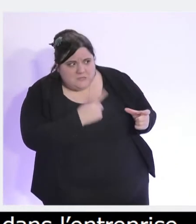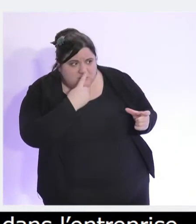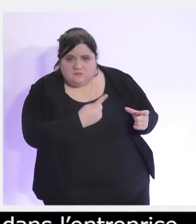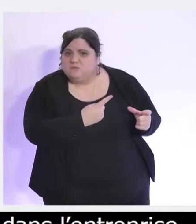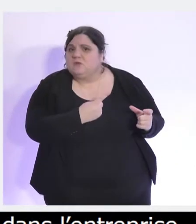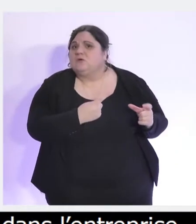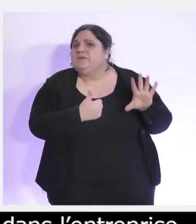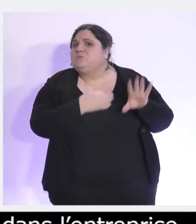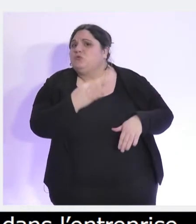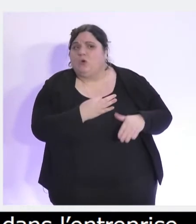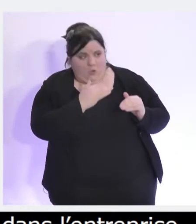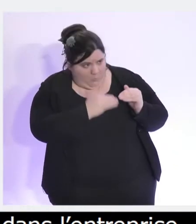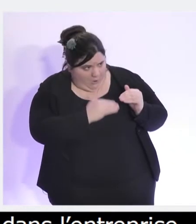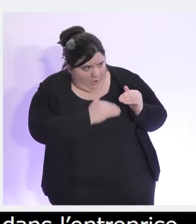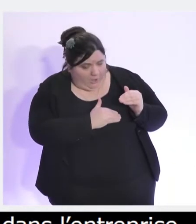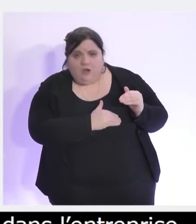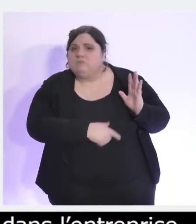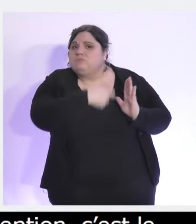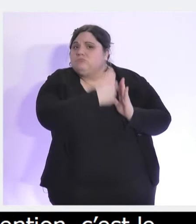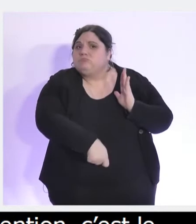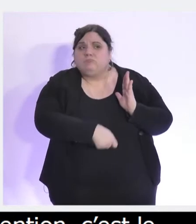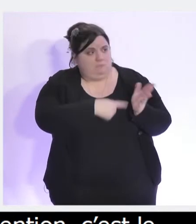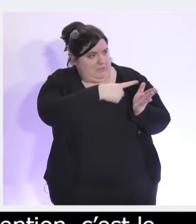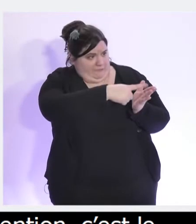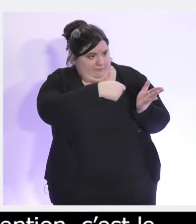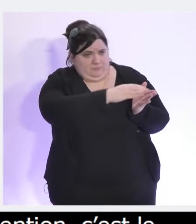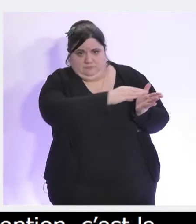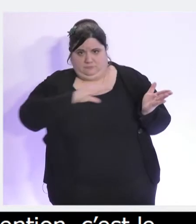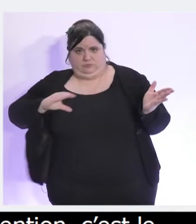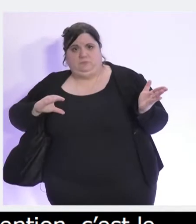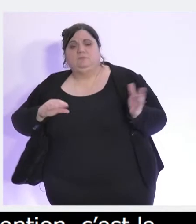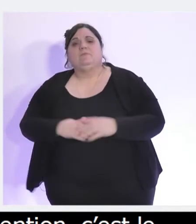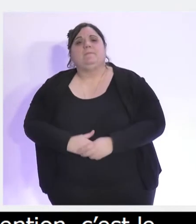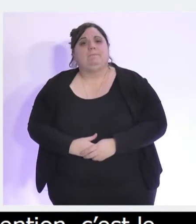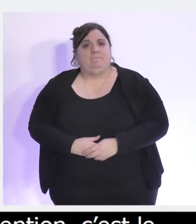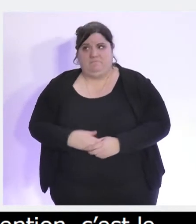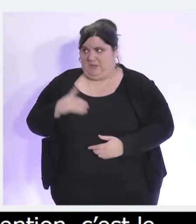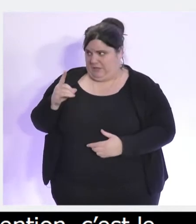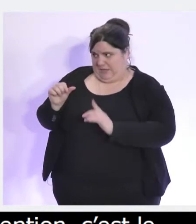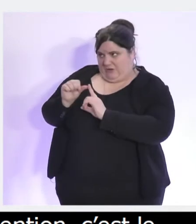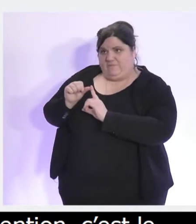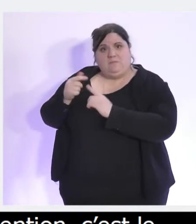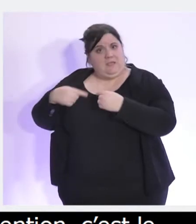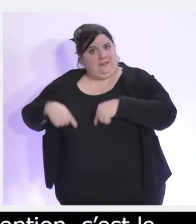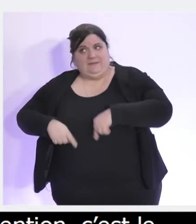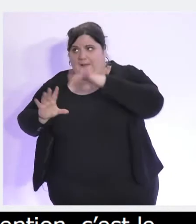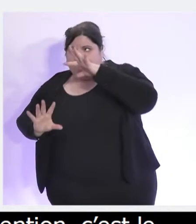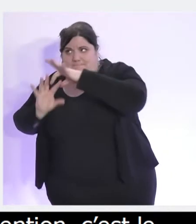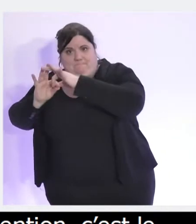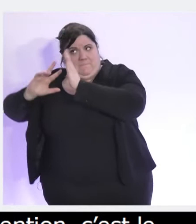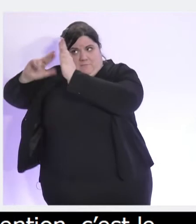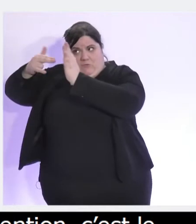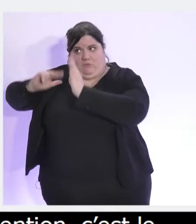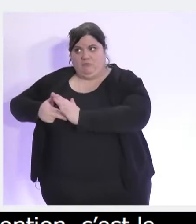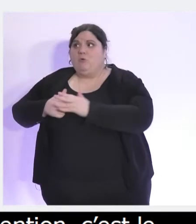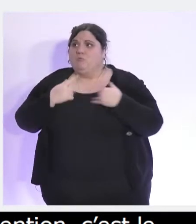collecting contributions and the AGFIP has a convention with the state as well, so that we can work with